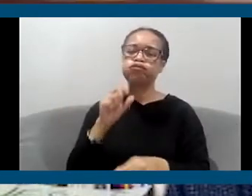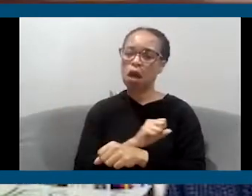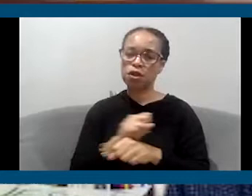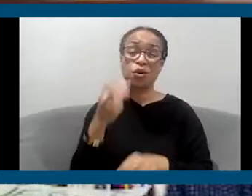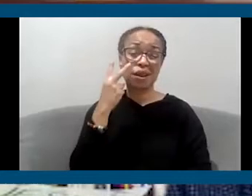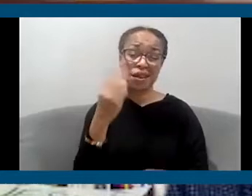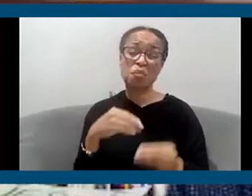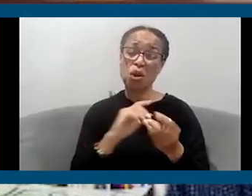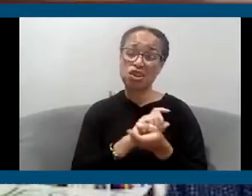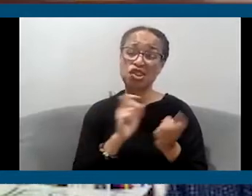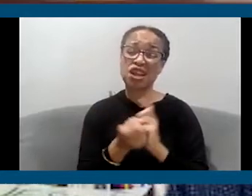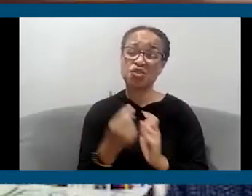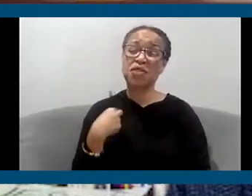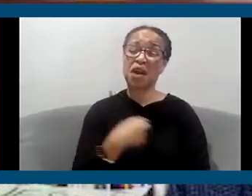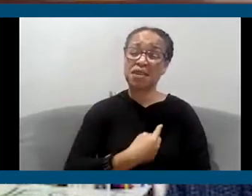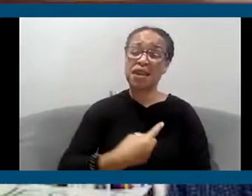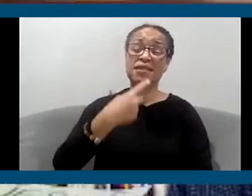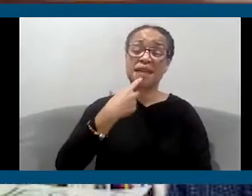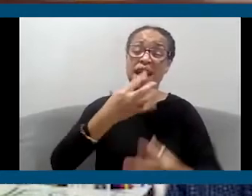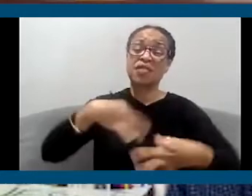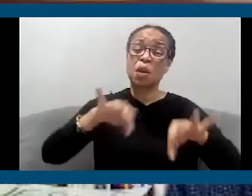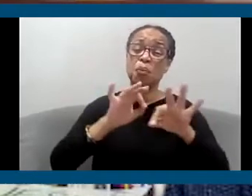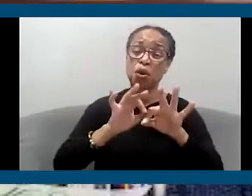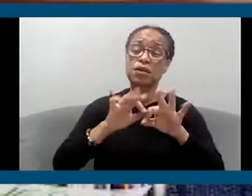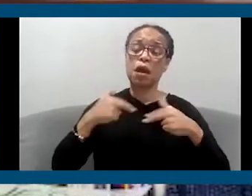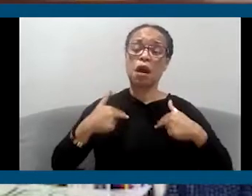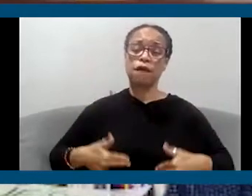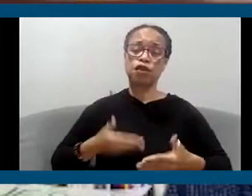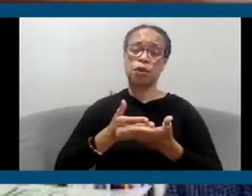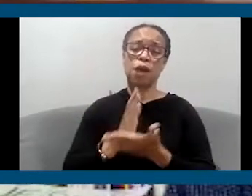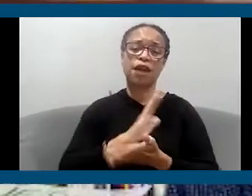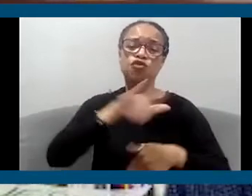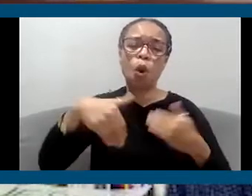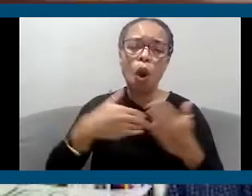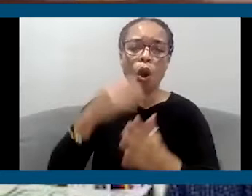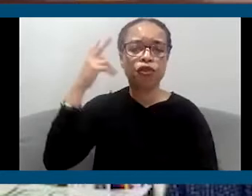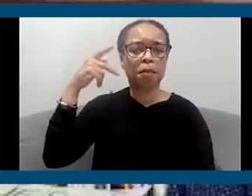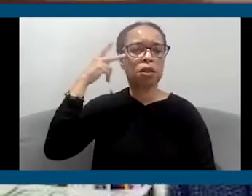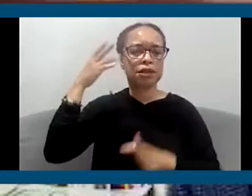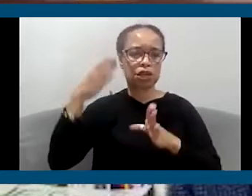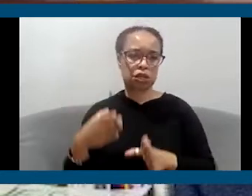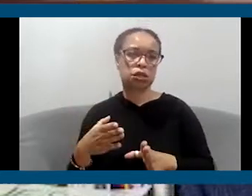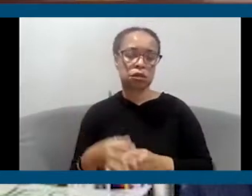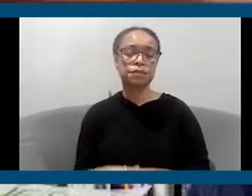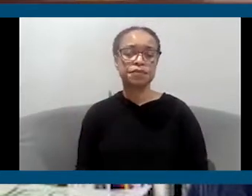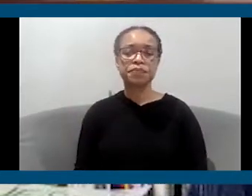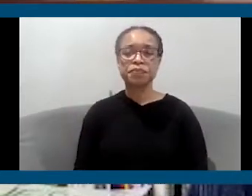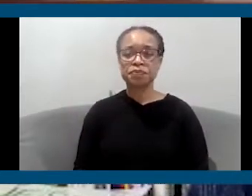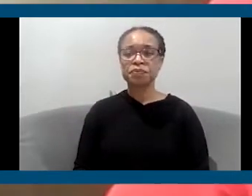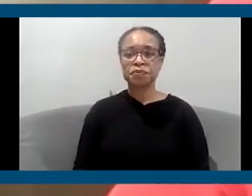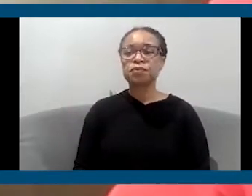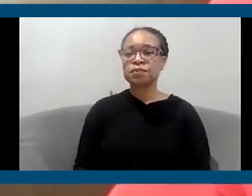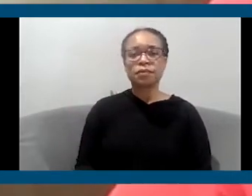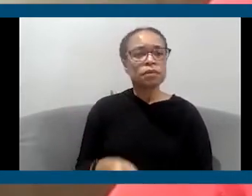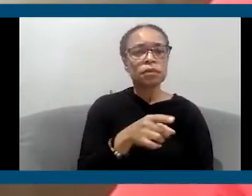us emphasizing the importance of human rights to all of the elected officials coming at least from the state of California. Yasser,